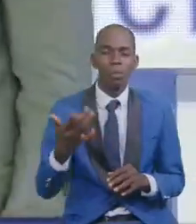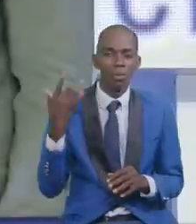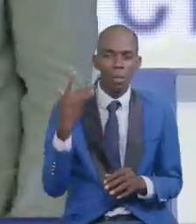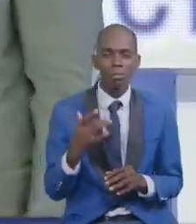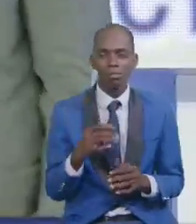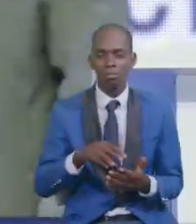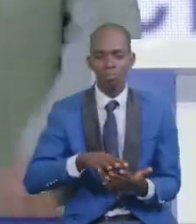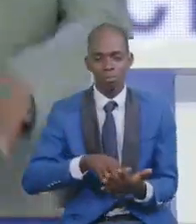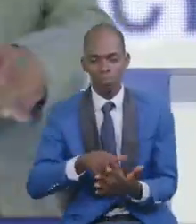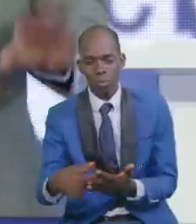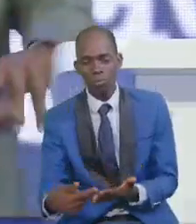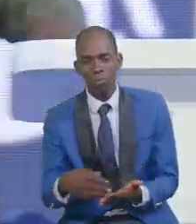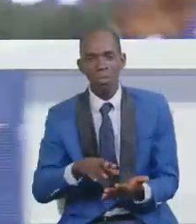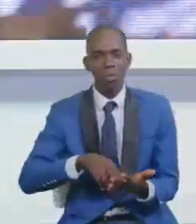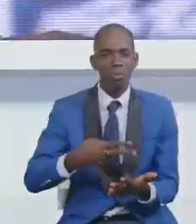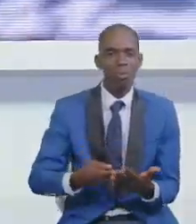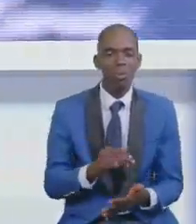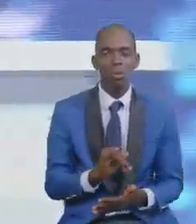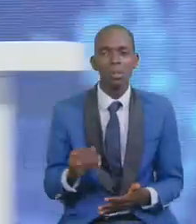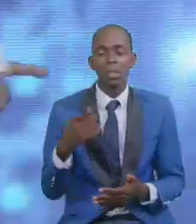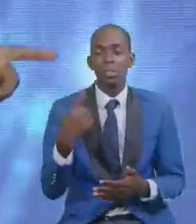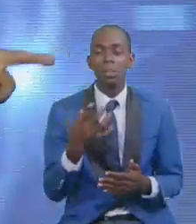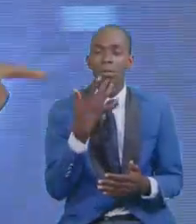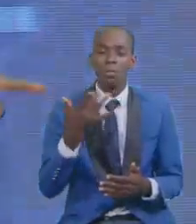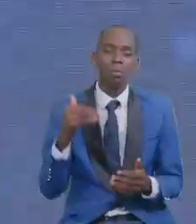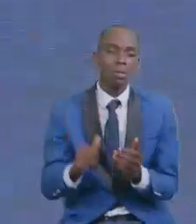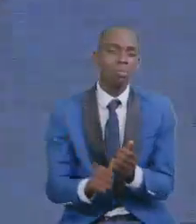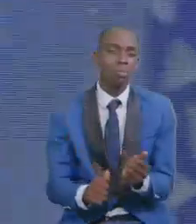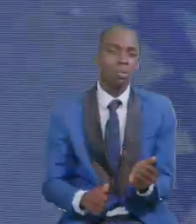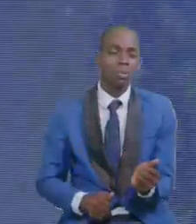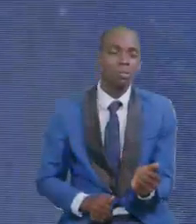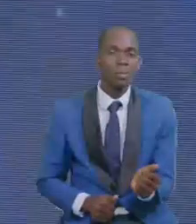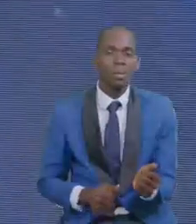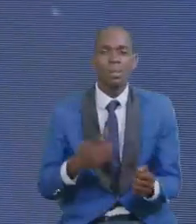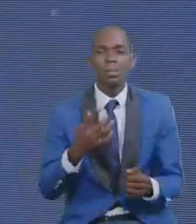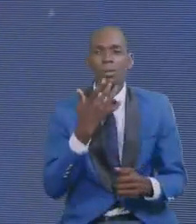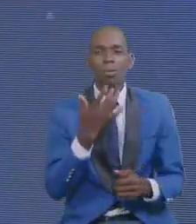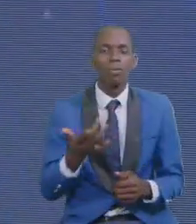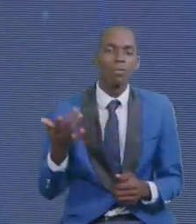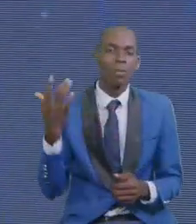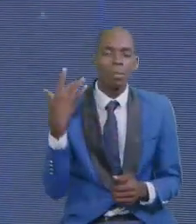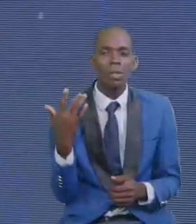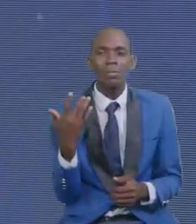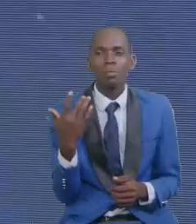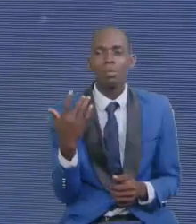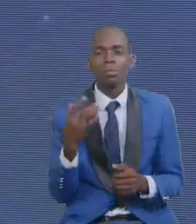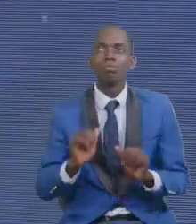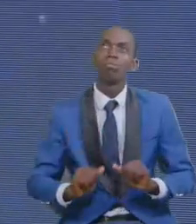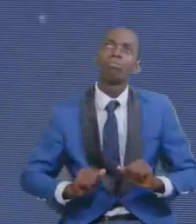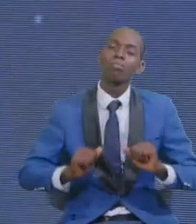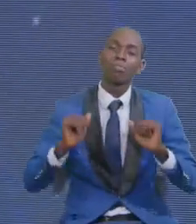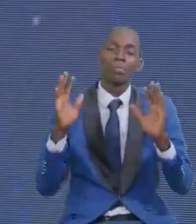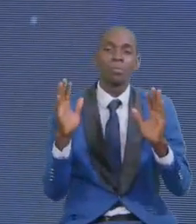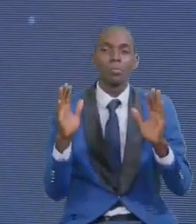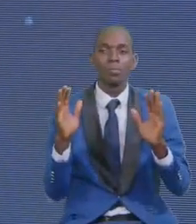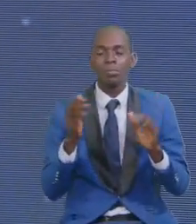falling, the former backsliding, the former giving up. Forget